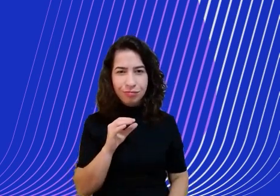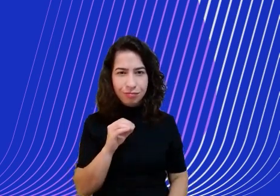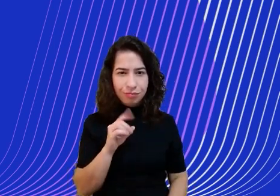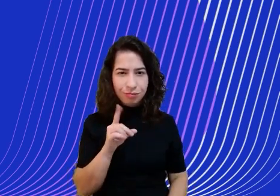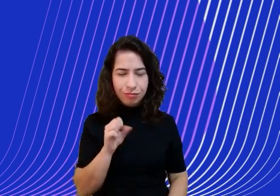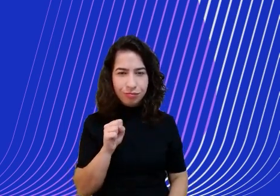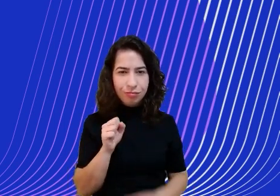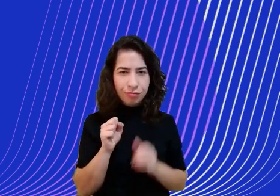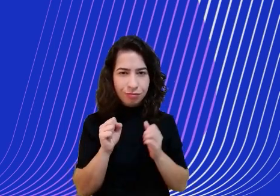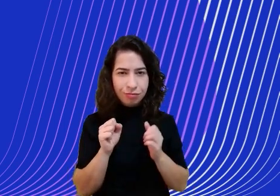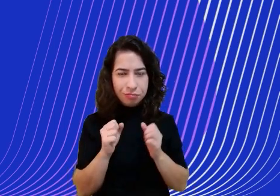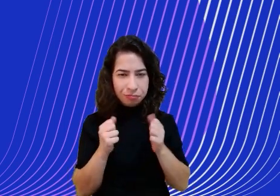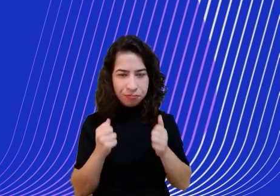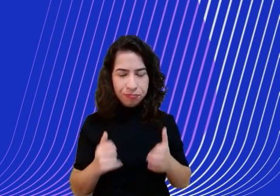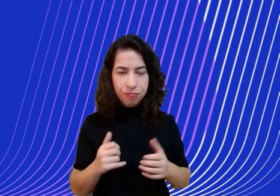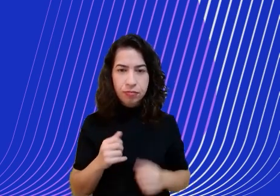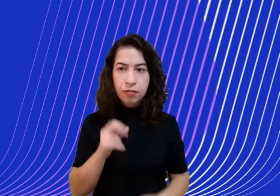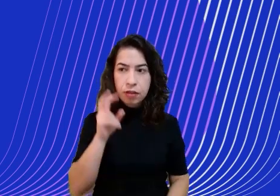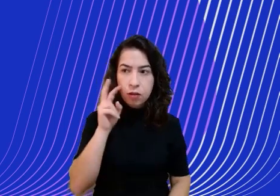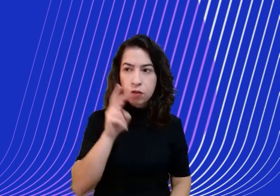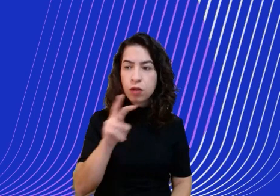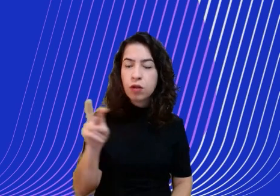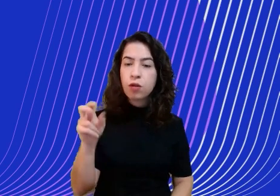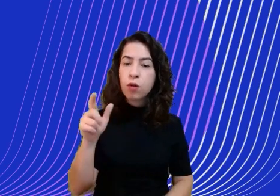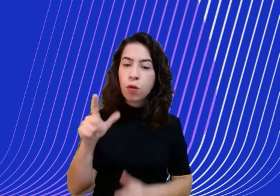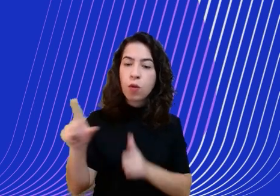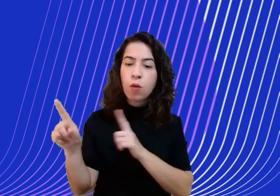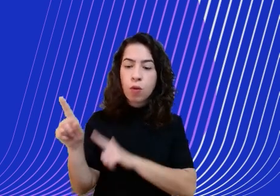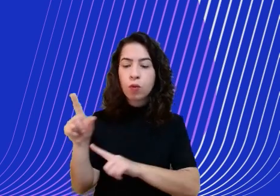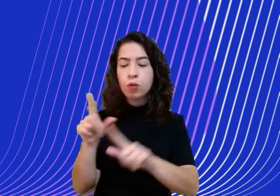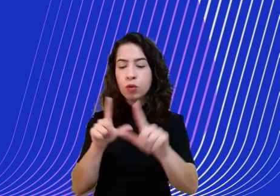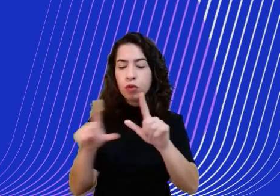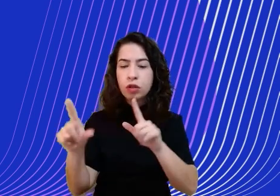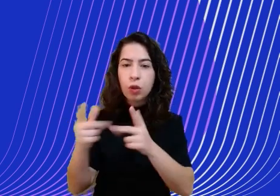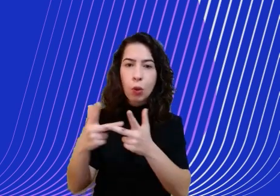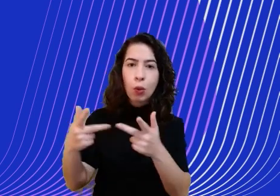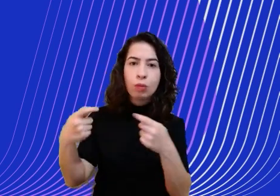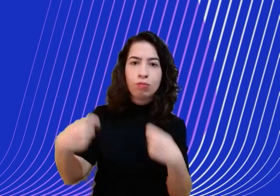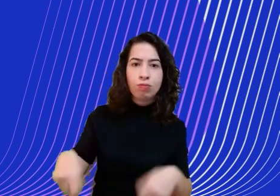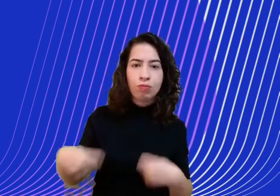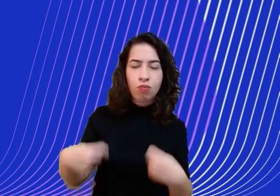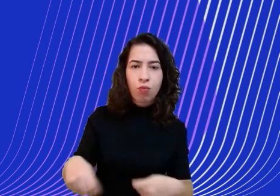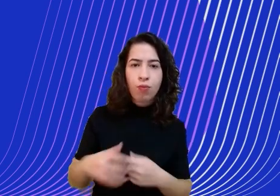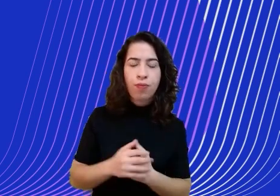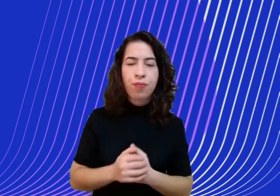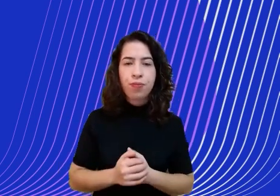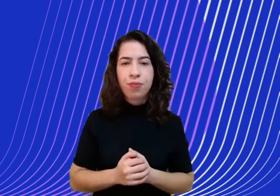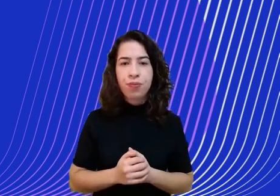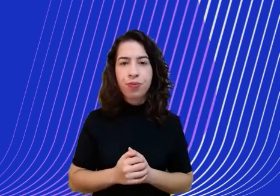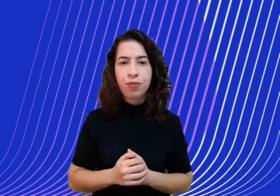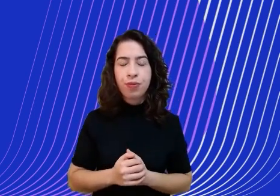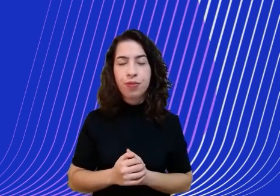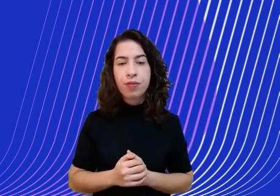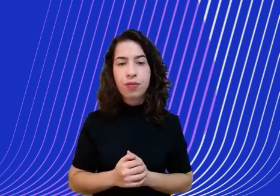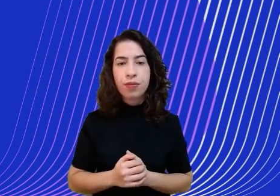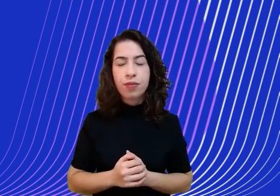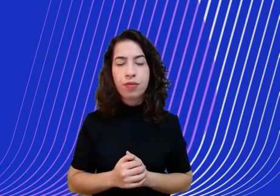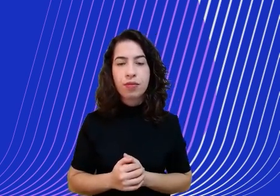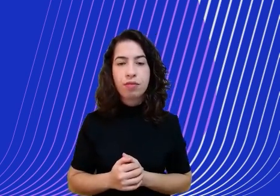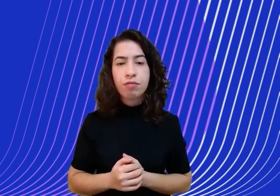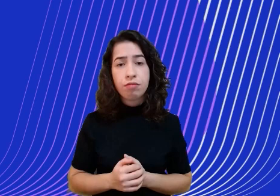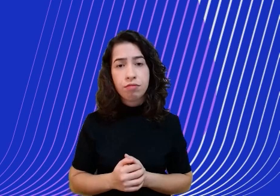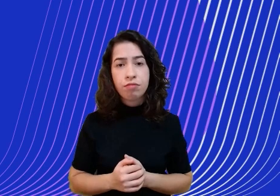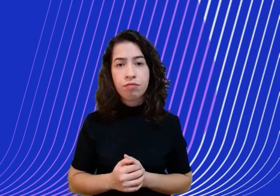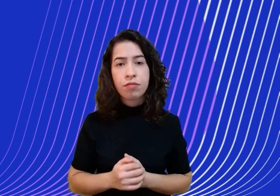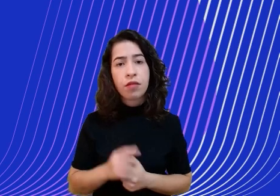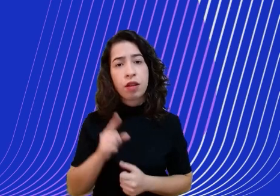mentioned, we start having other needs and functions as we speak. And